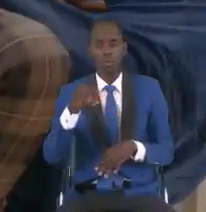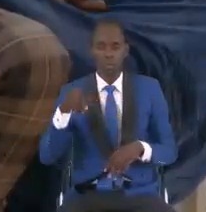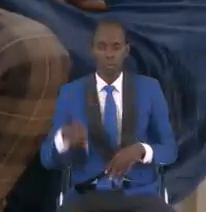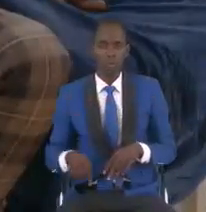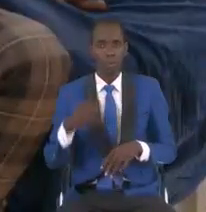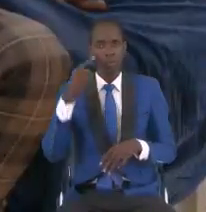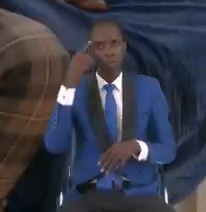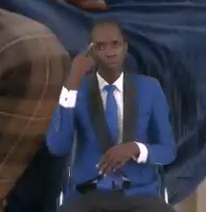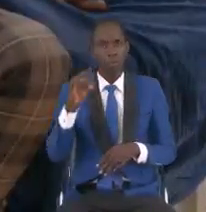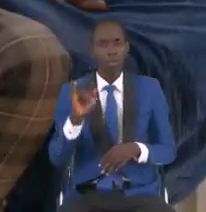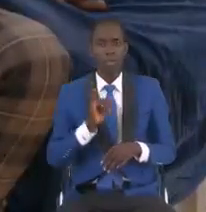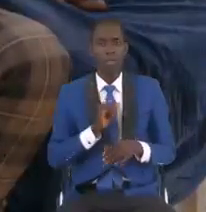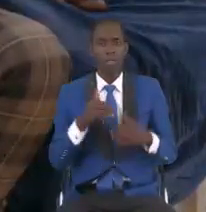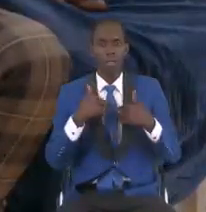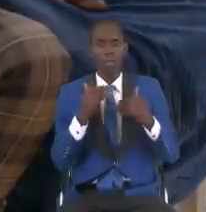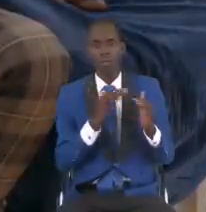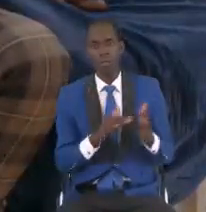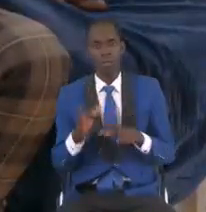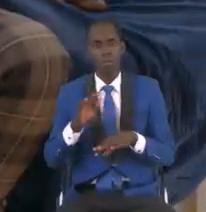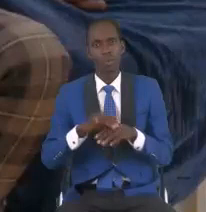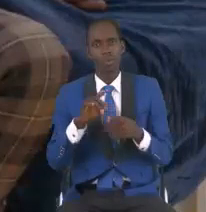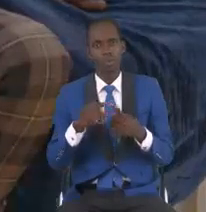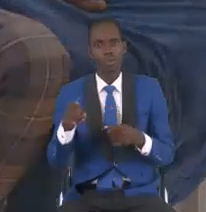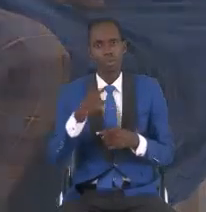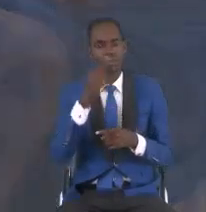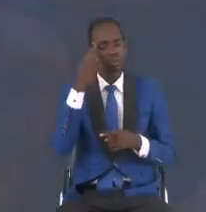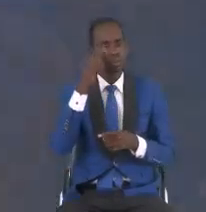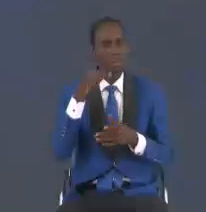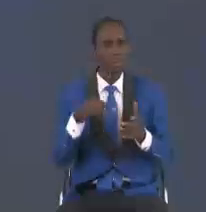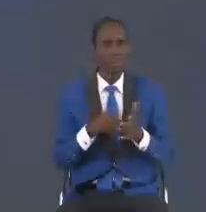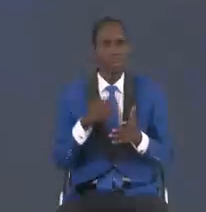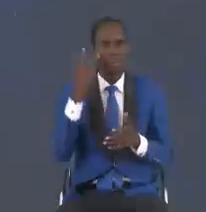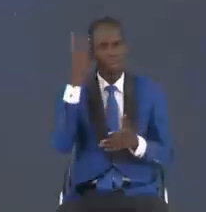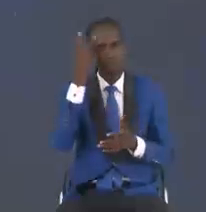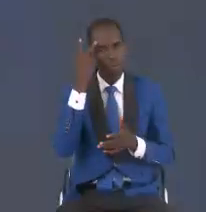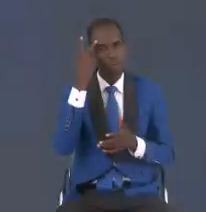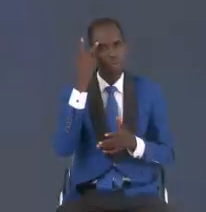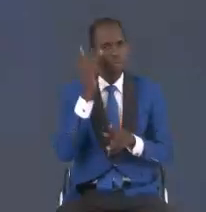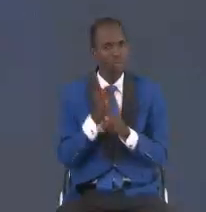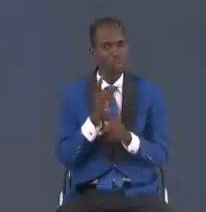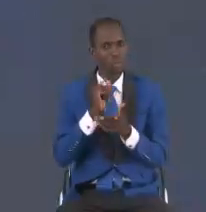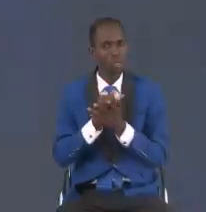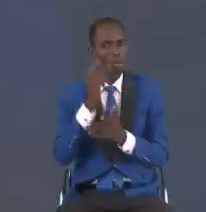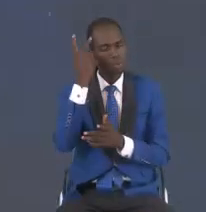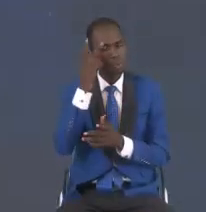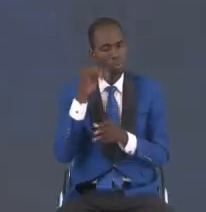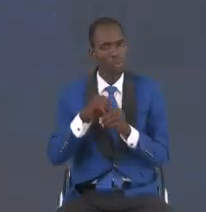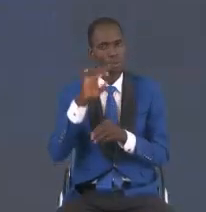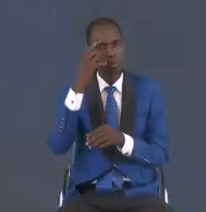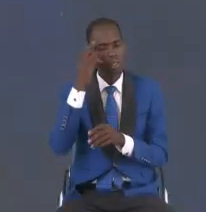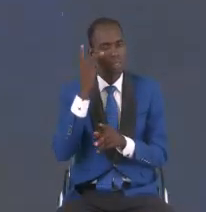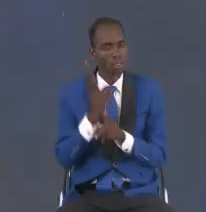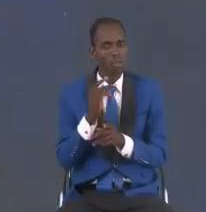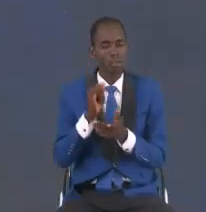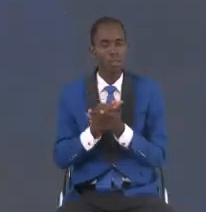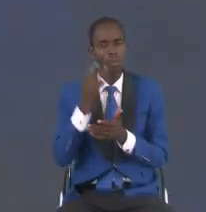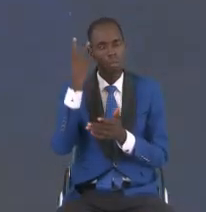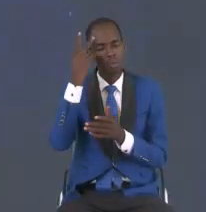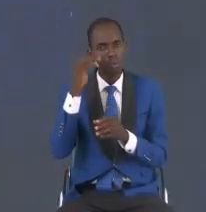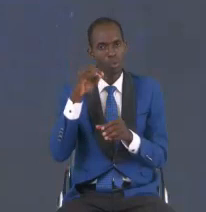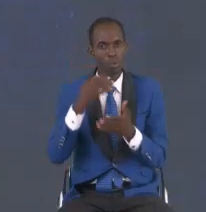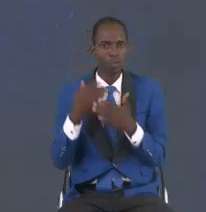appeared unto thee for this purpose. Keep that always in mind, this purpose. Keep that always before